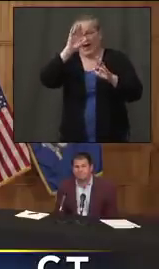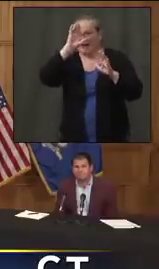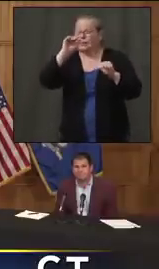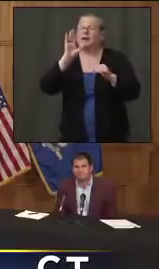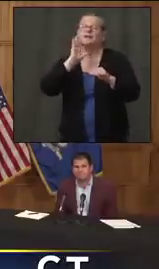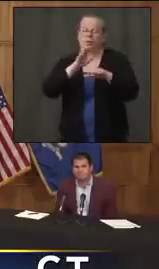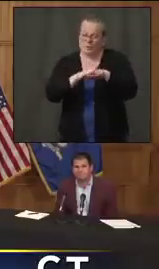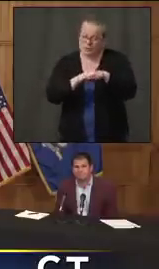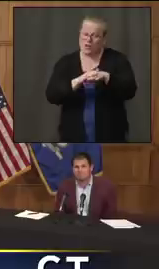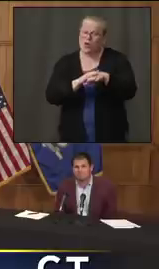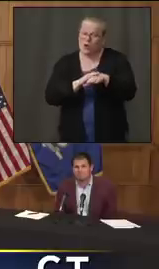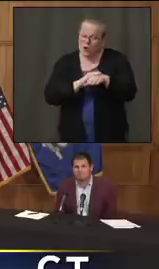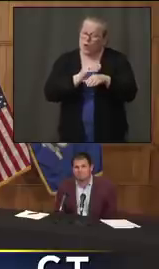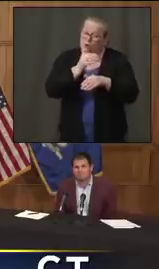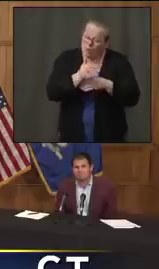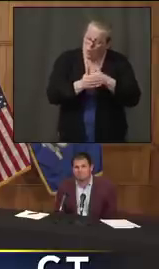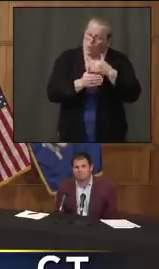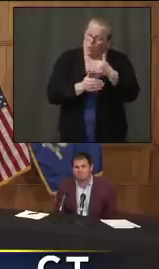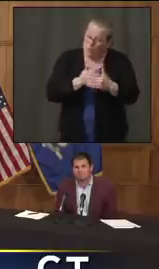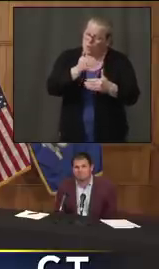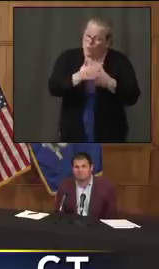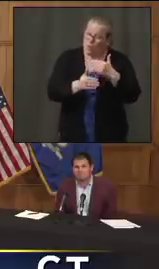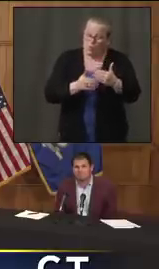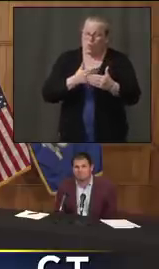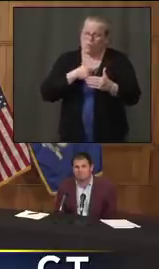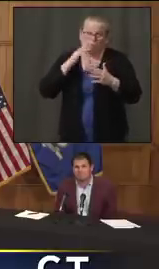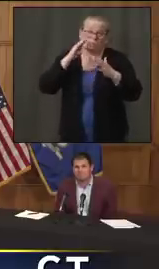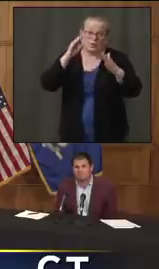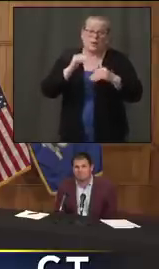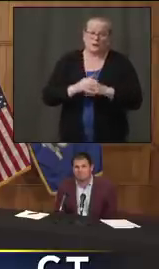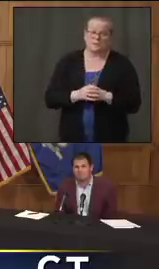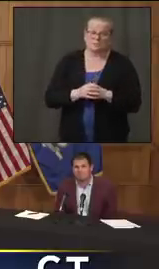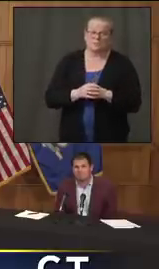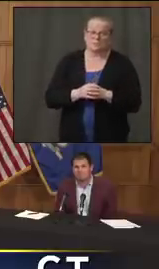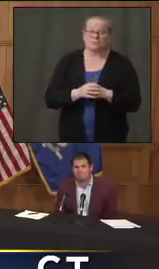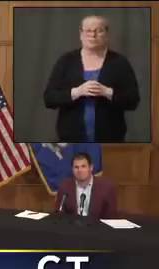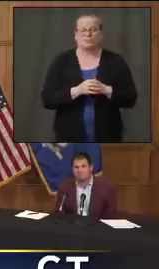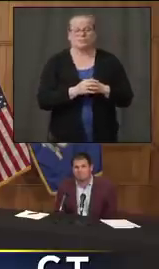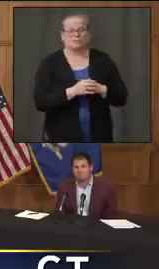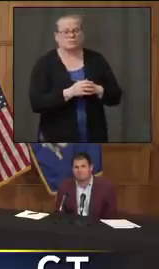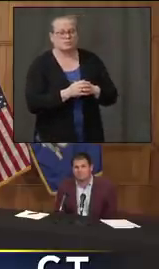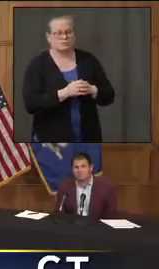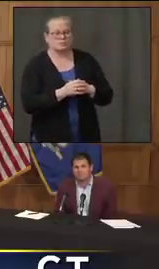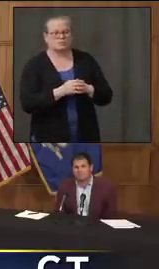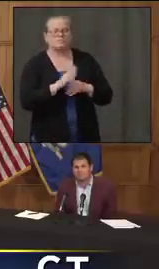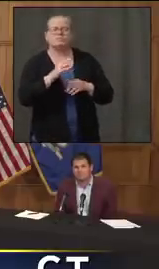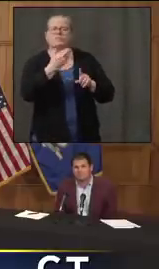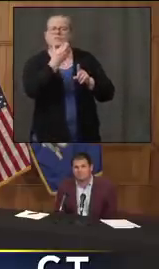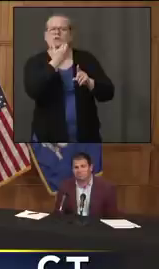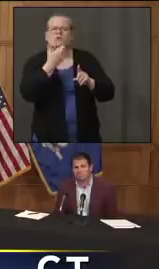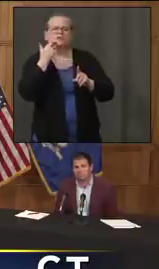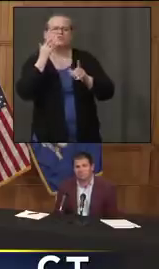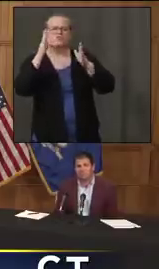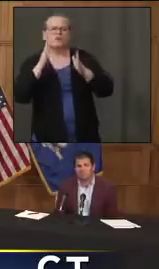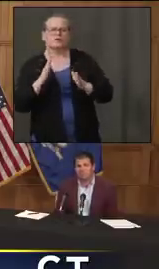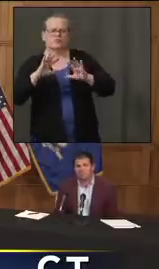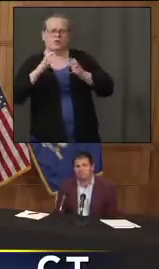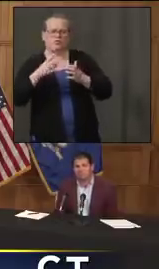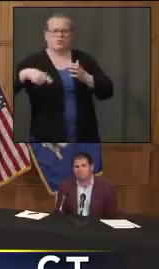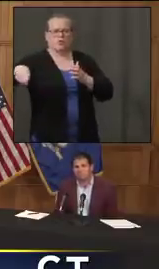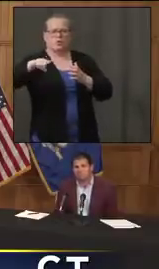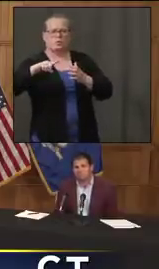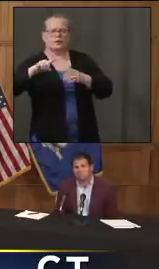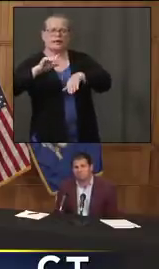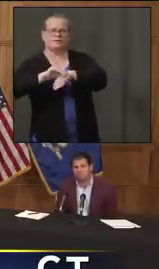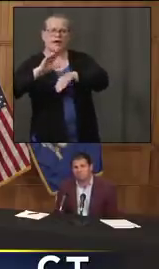Governor, the restaurateurs I've been talking to are totally respectful of the advisory group. That